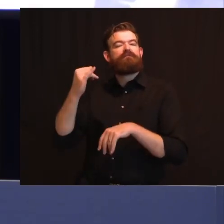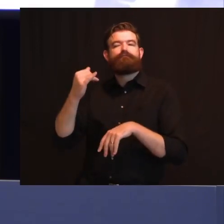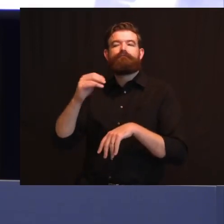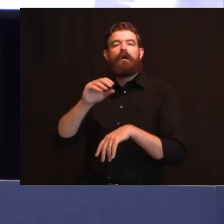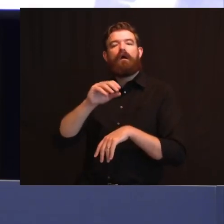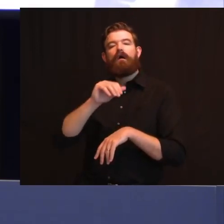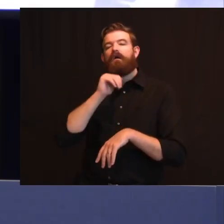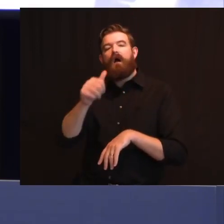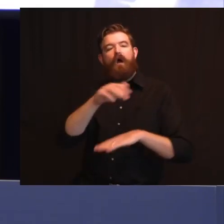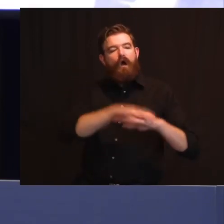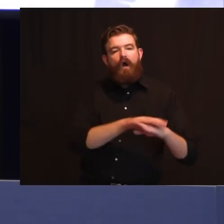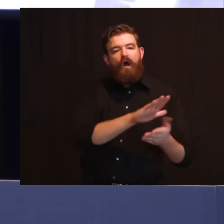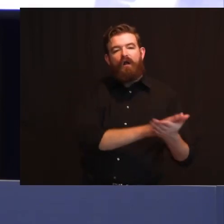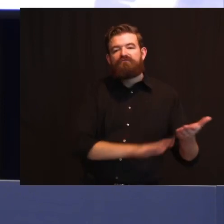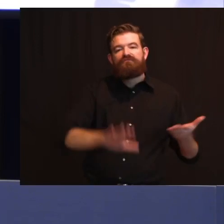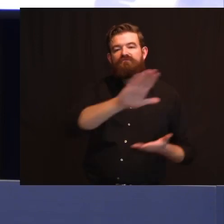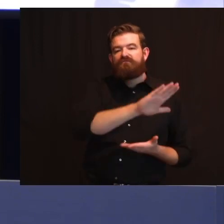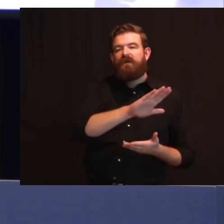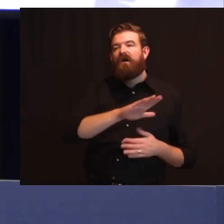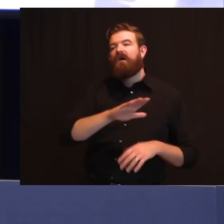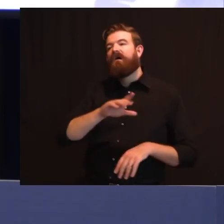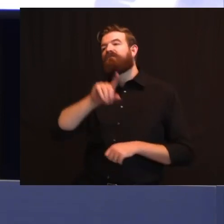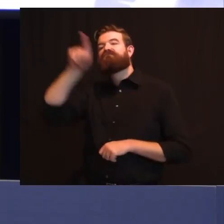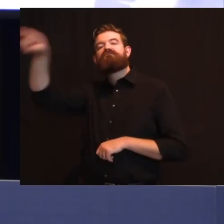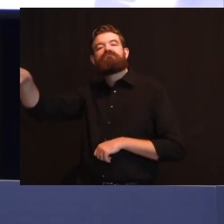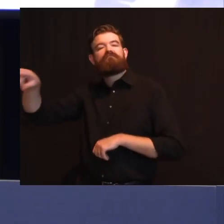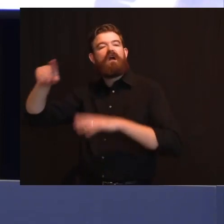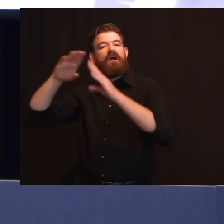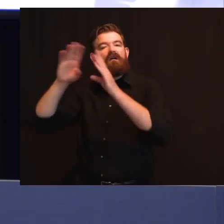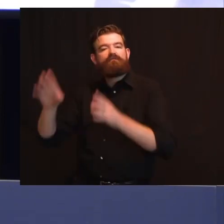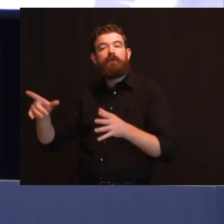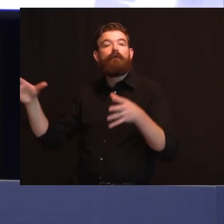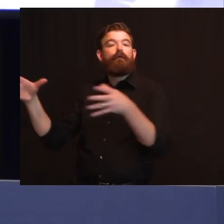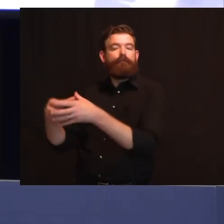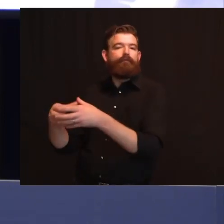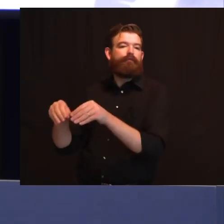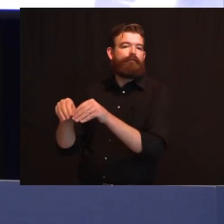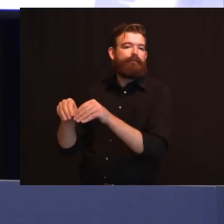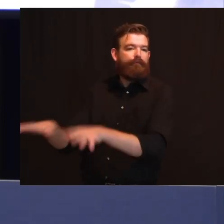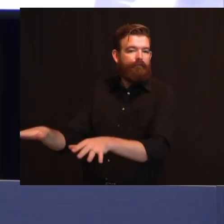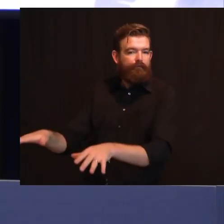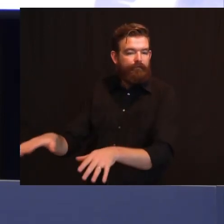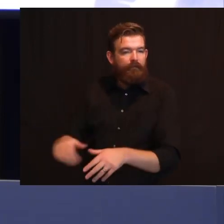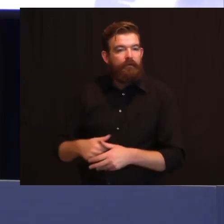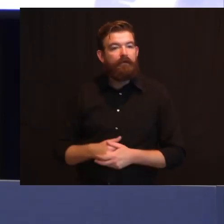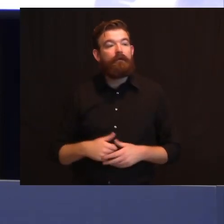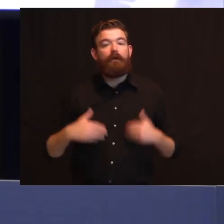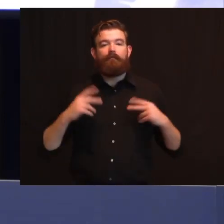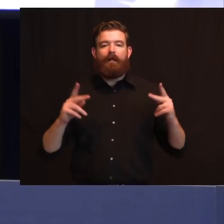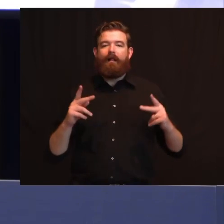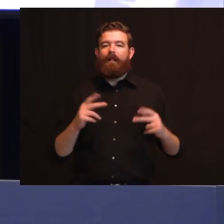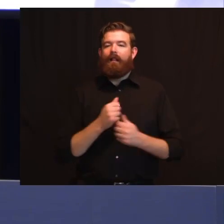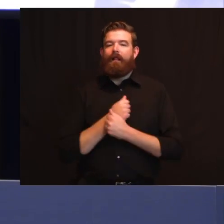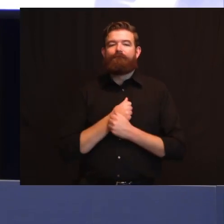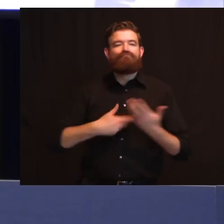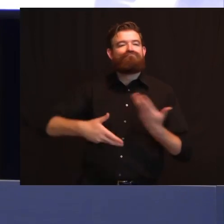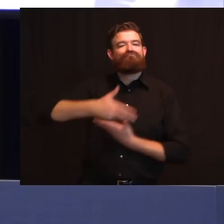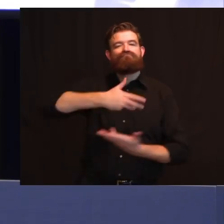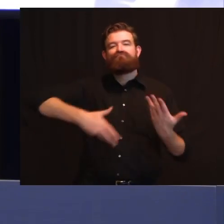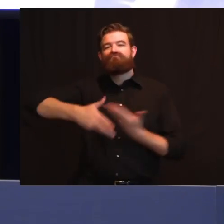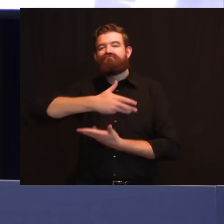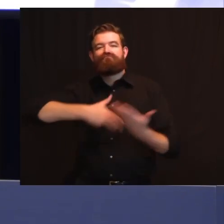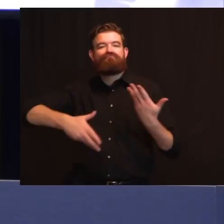We know we are all social beings. We know young people want to socialize, but it must be done safely. Stay